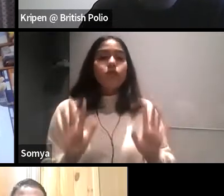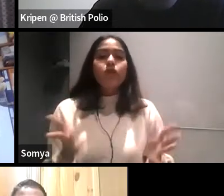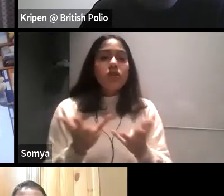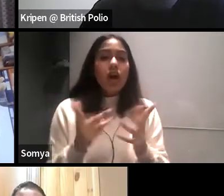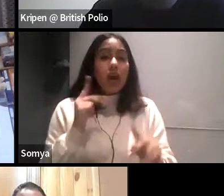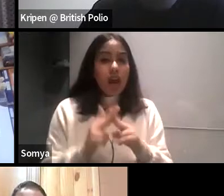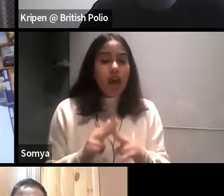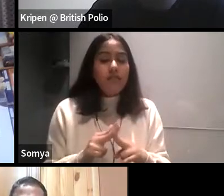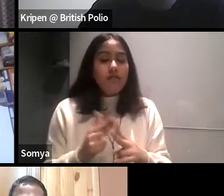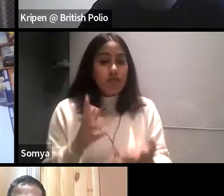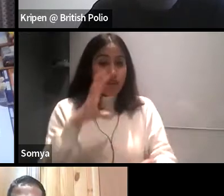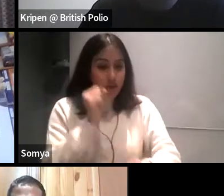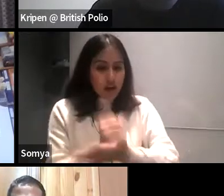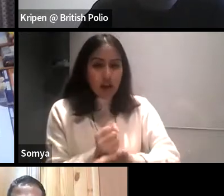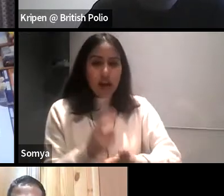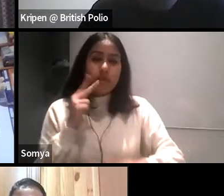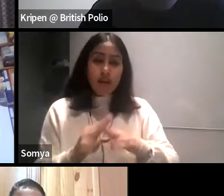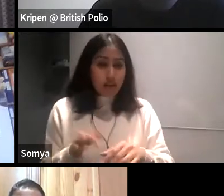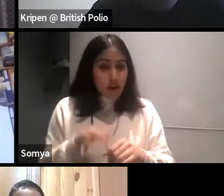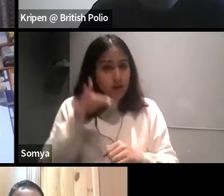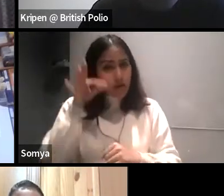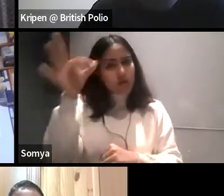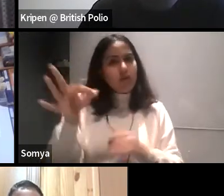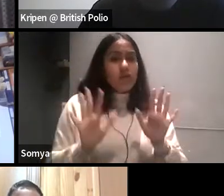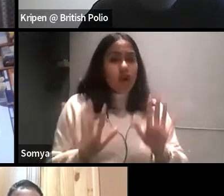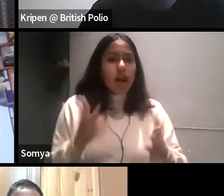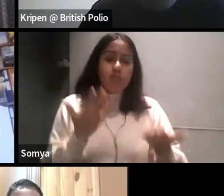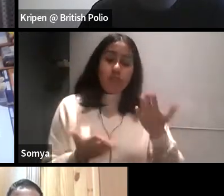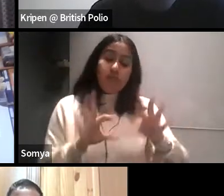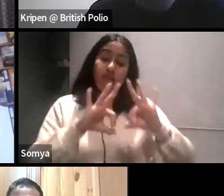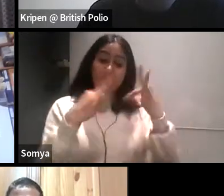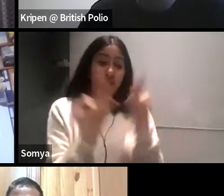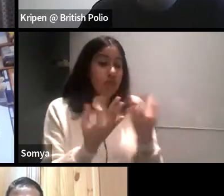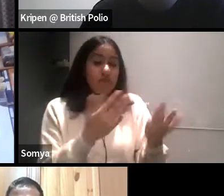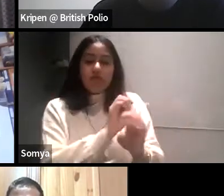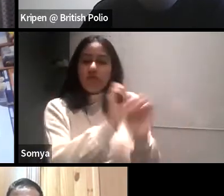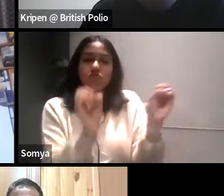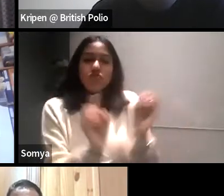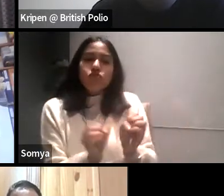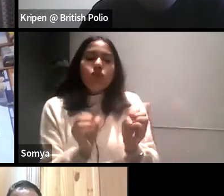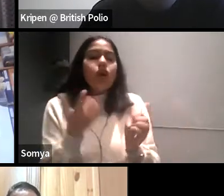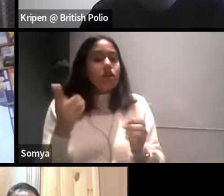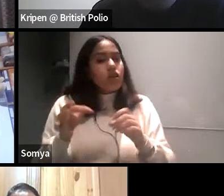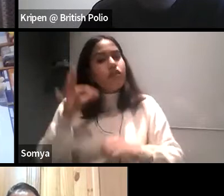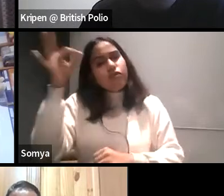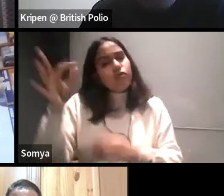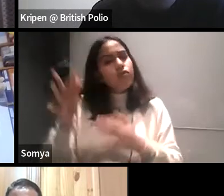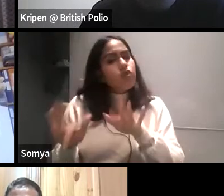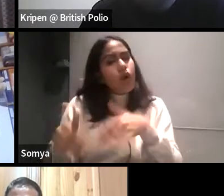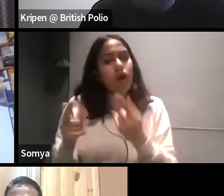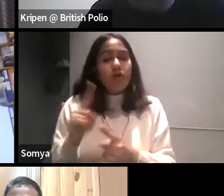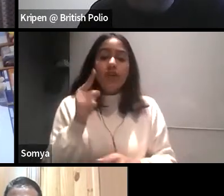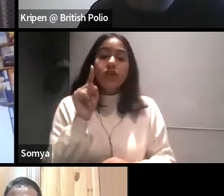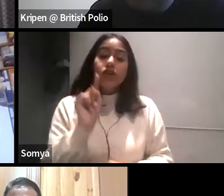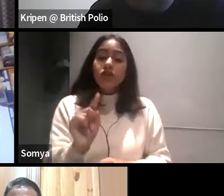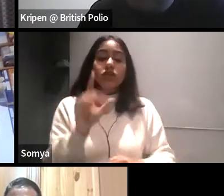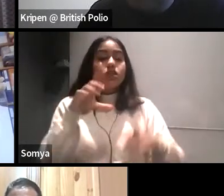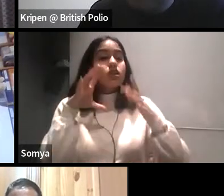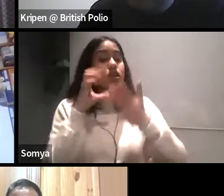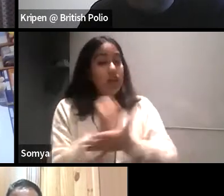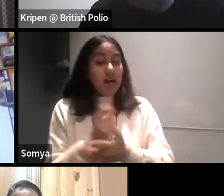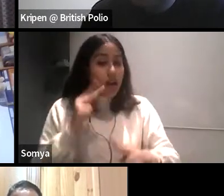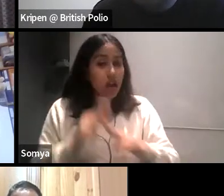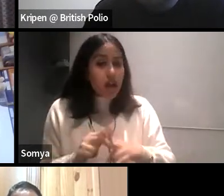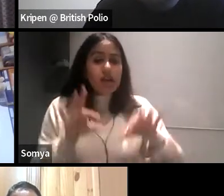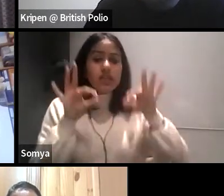that the future of these kind of people after their families or parents leave away. But one thing for sure, that if we are giving